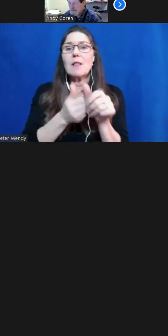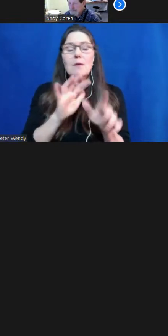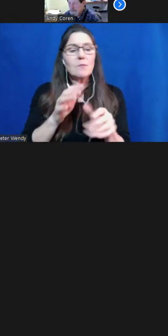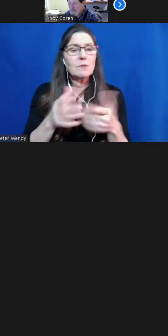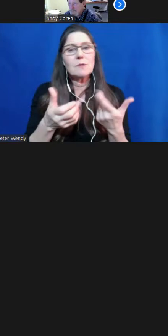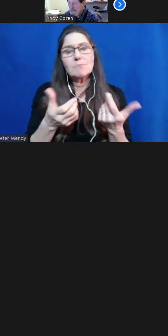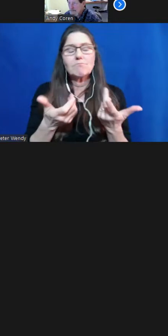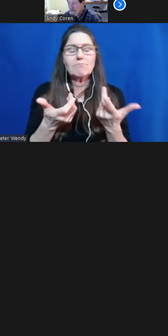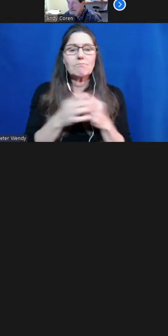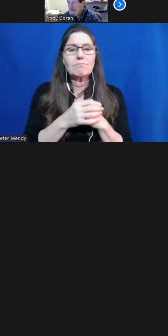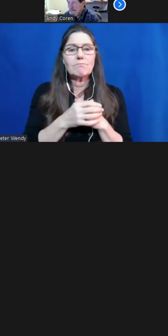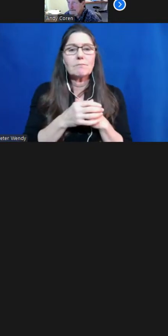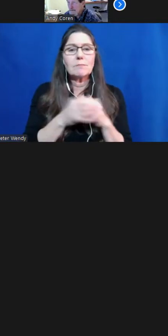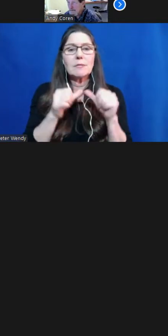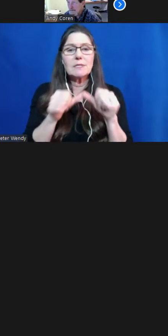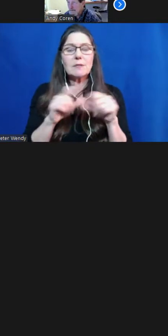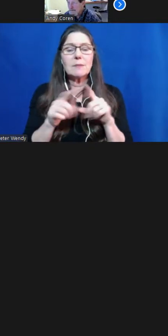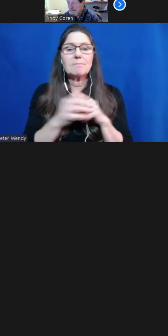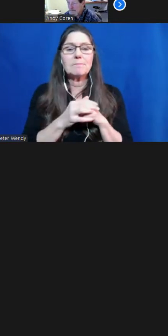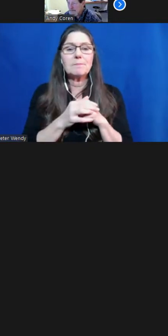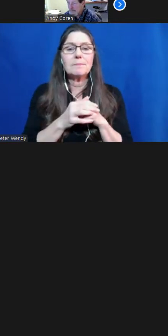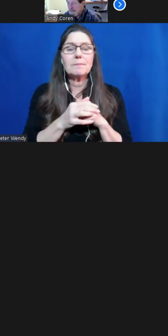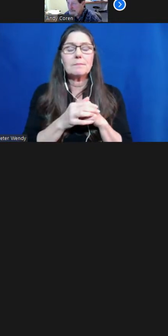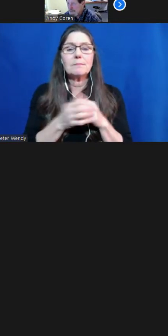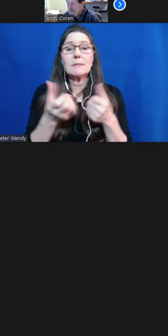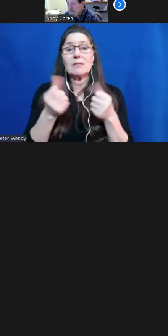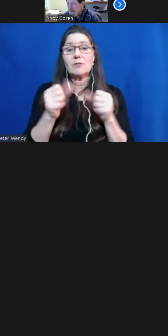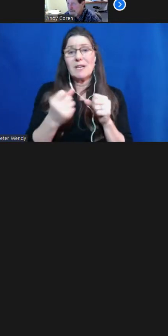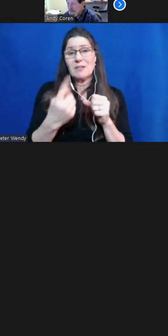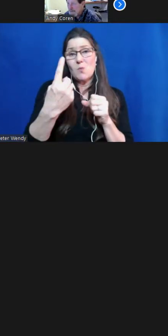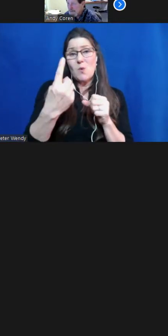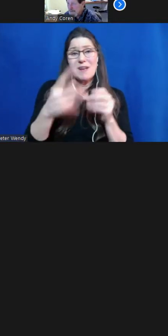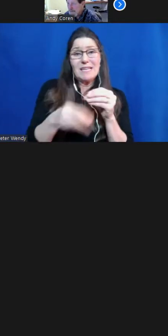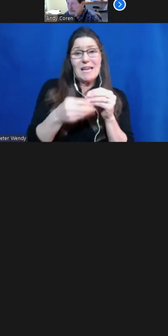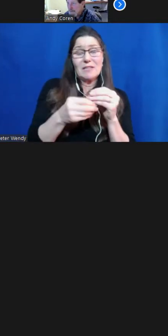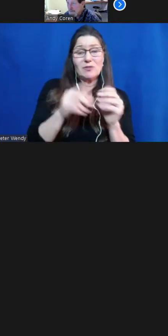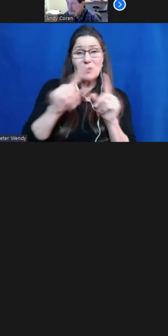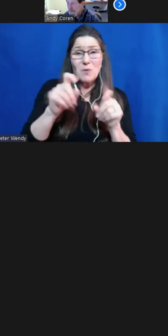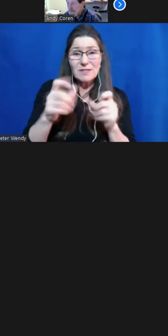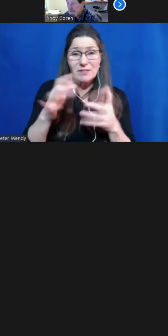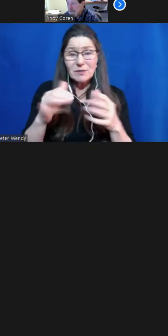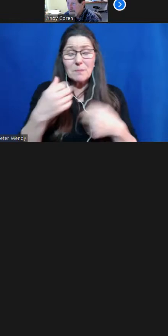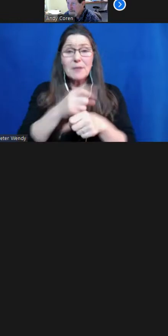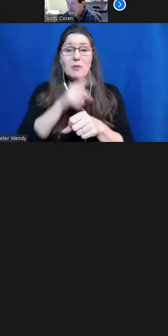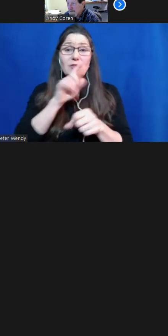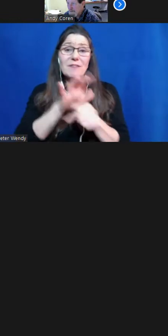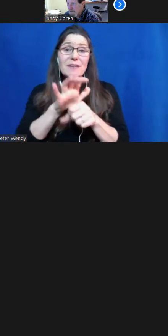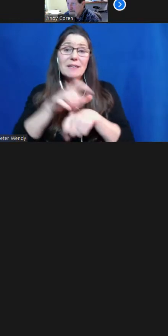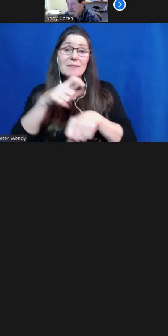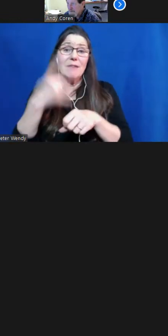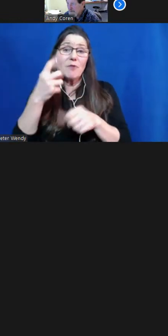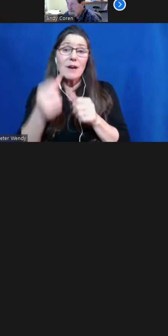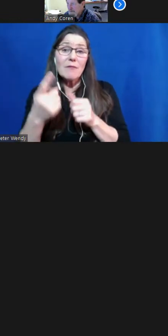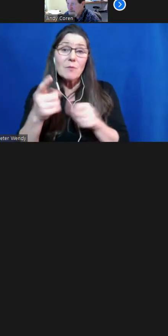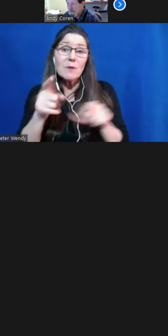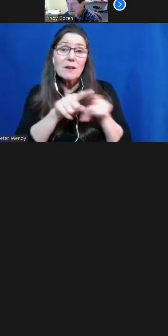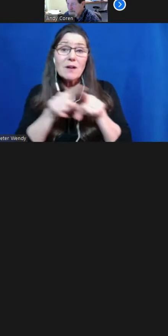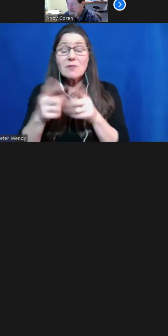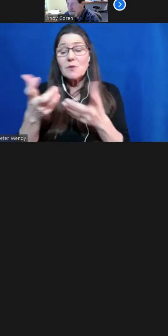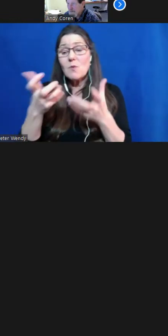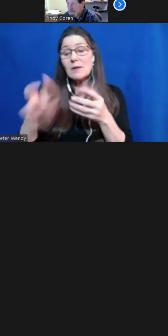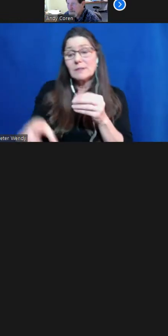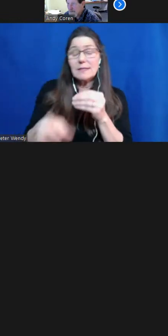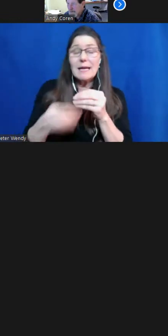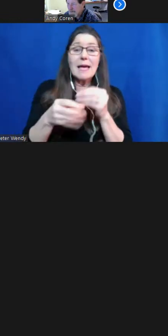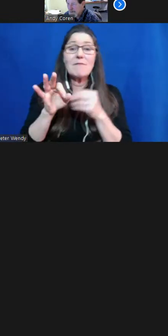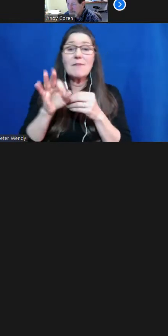perfectly fine. But we'll just try and keep it to one follow-up question so we can get to everybody. And also try and get some Facebook and YouTube questions from the